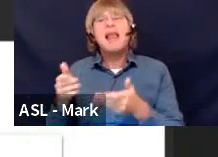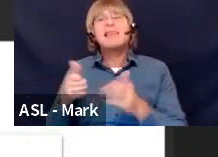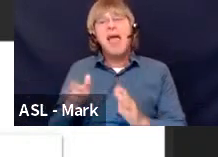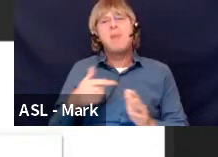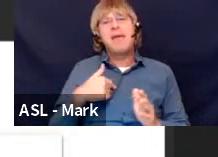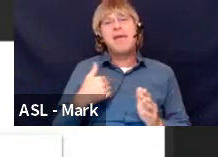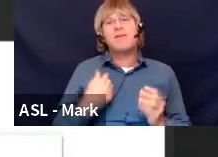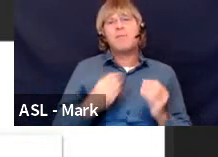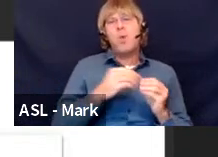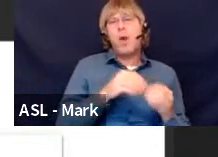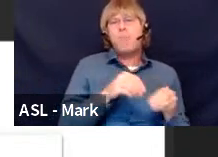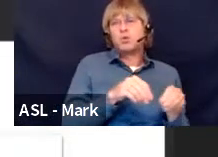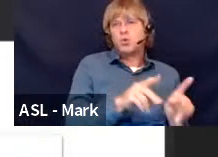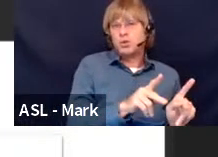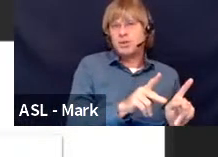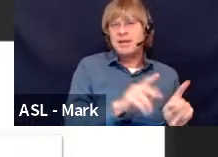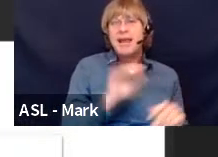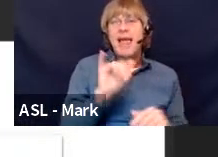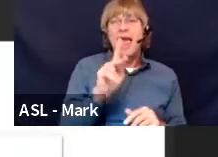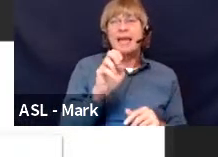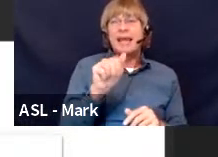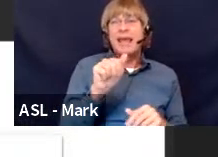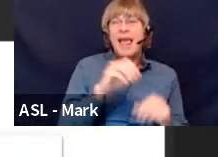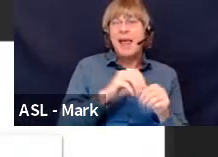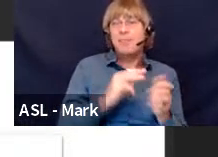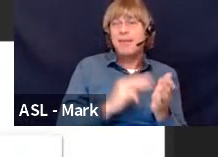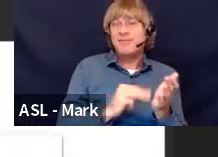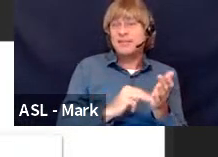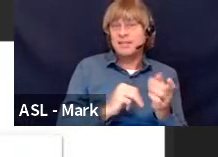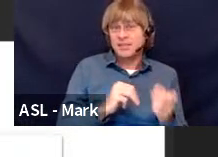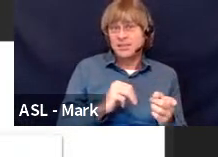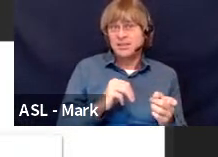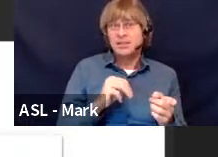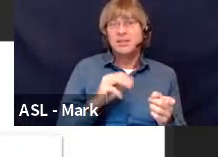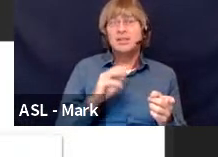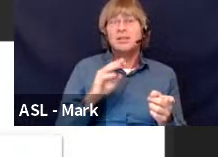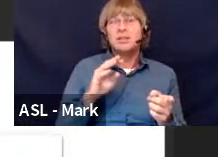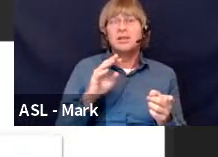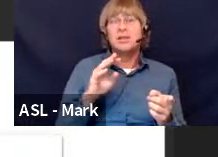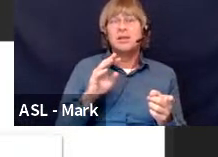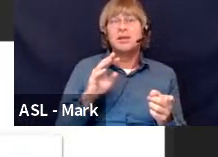of opportunities. IKEA in Memphis, uh,